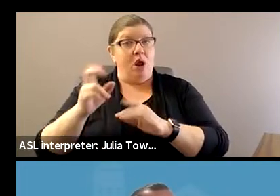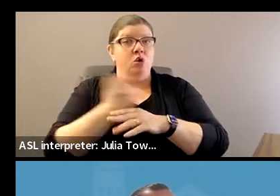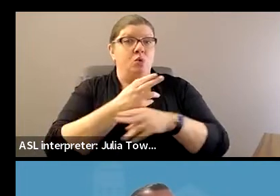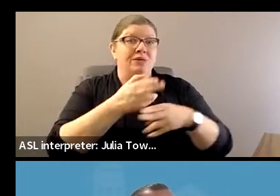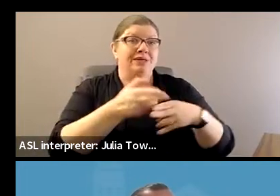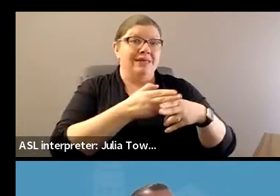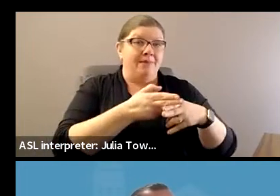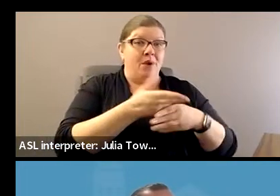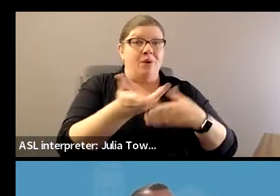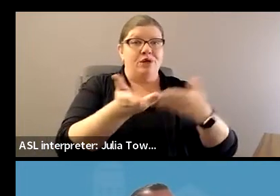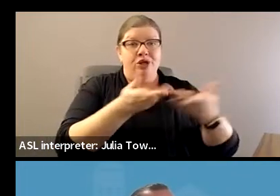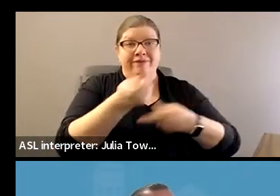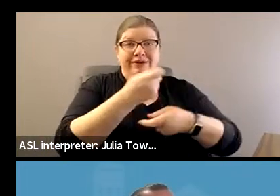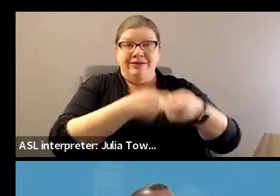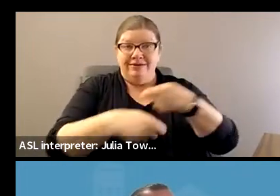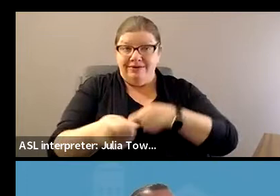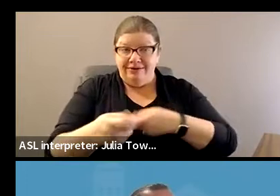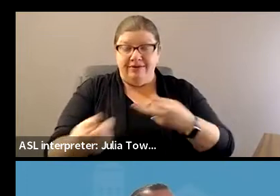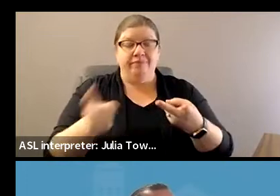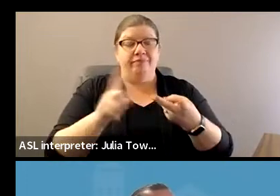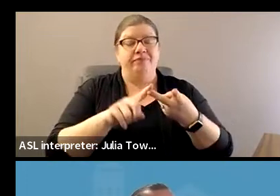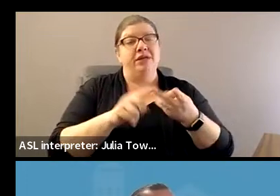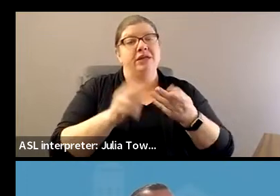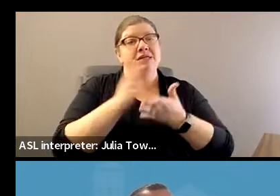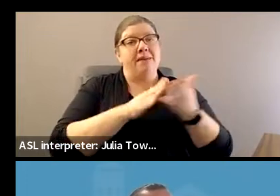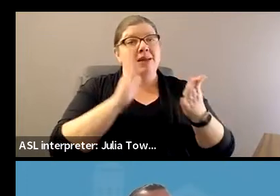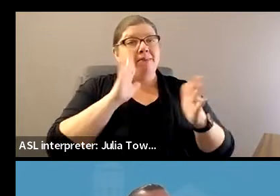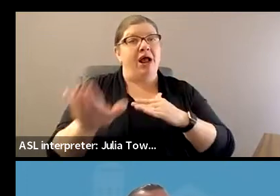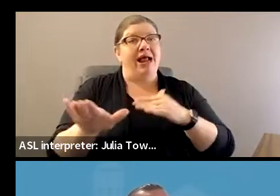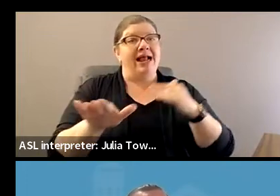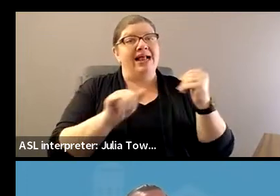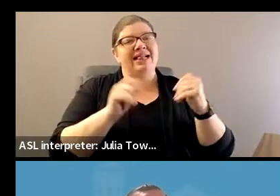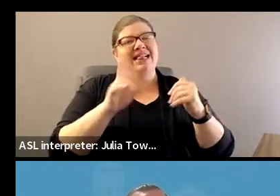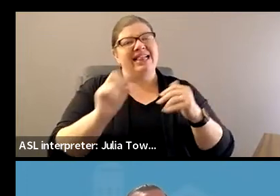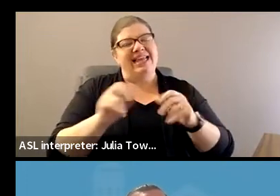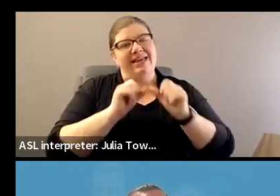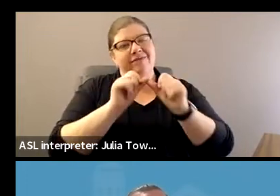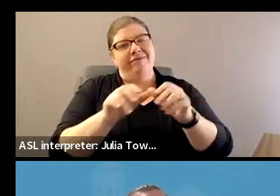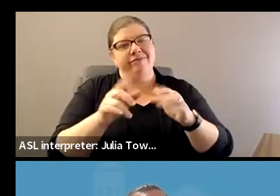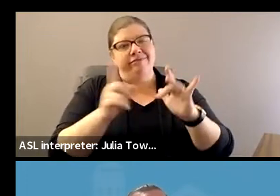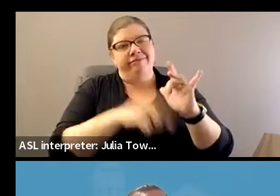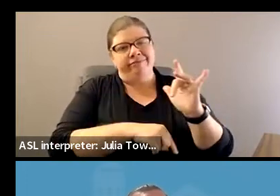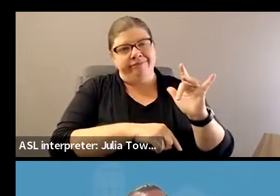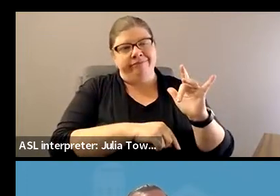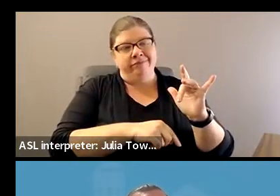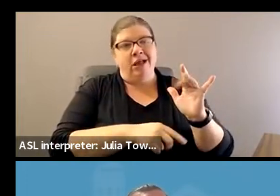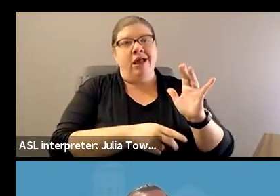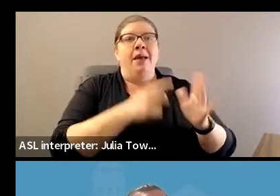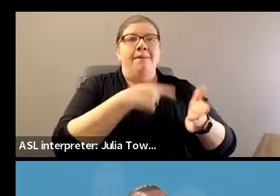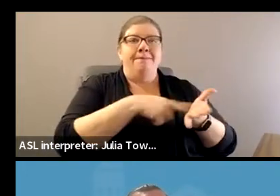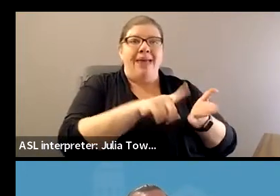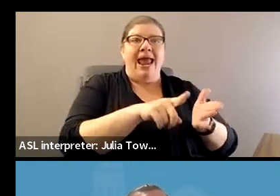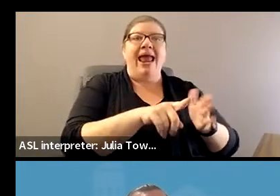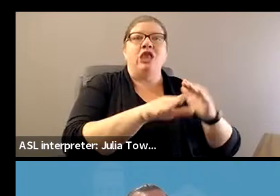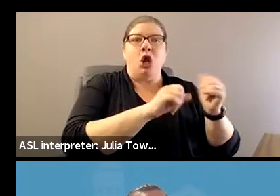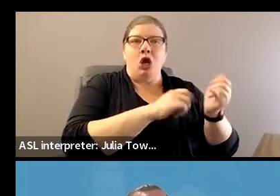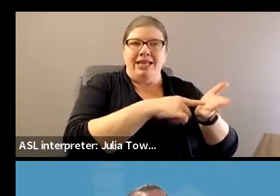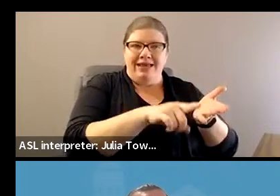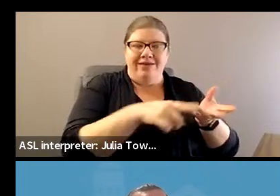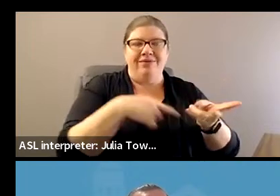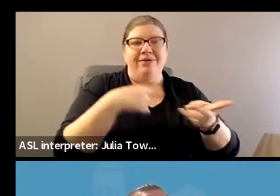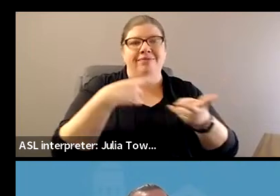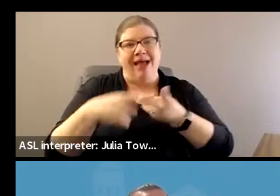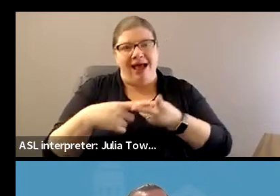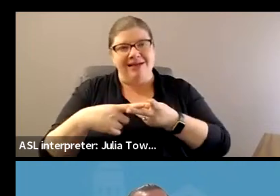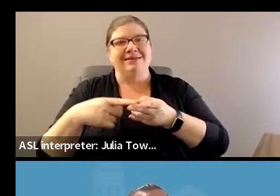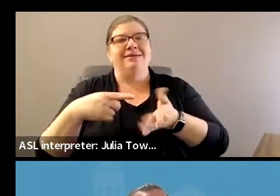temporary services. We've had some people who have been out on leave, and then we have the double cost of somebody on leave and also paying temporary service. It's just